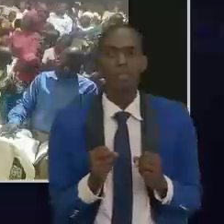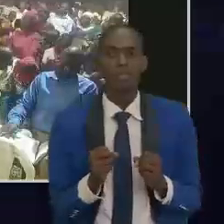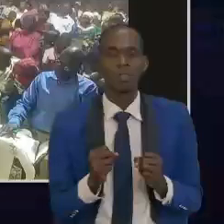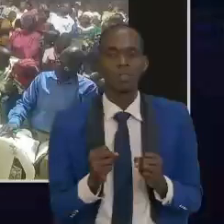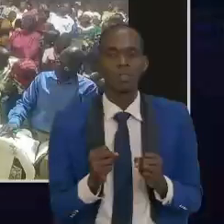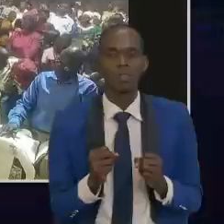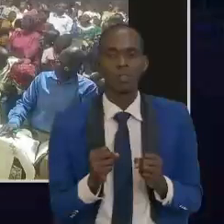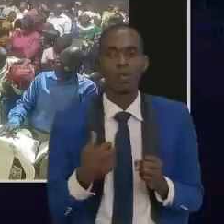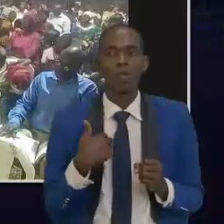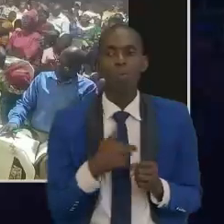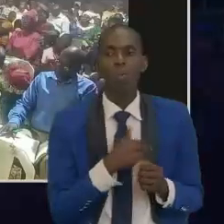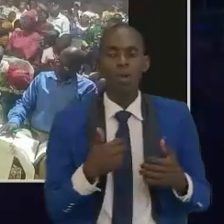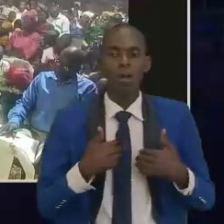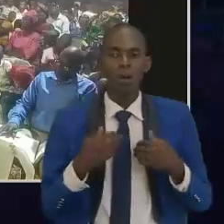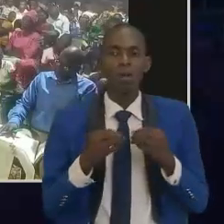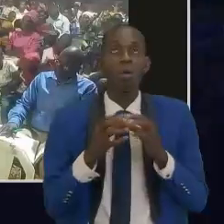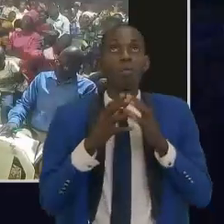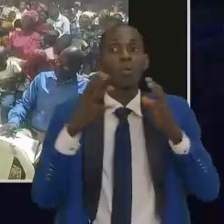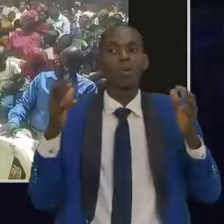We have abundance with God in heaven.